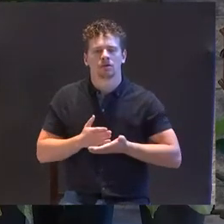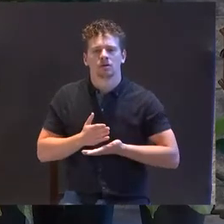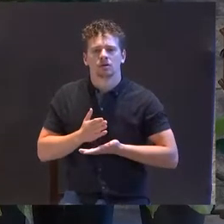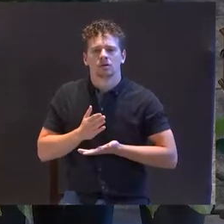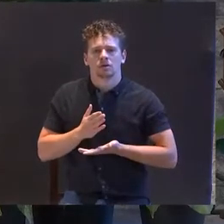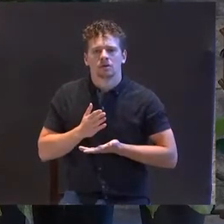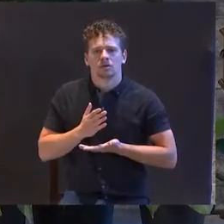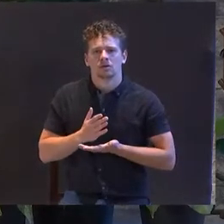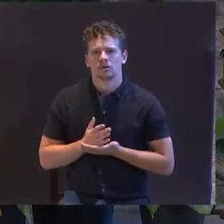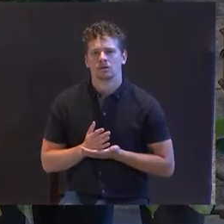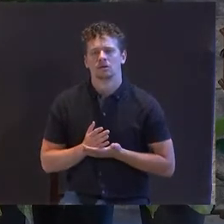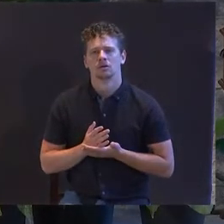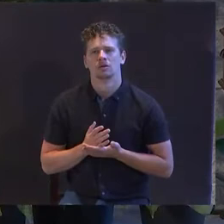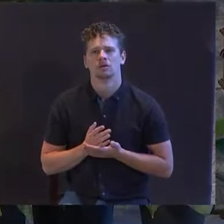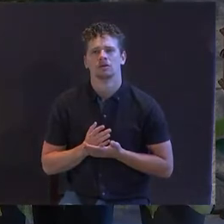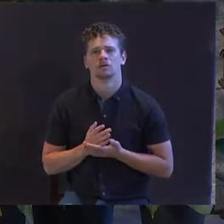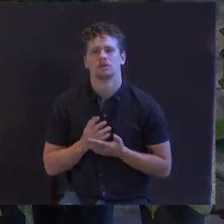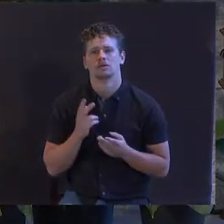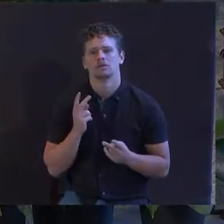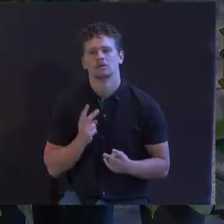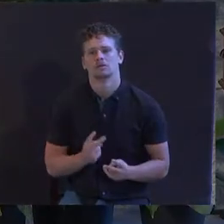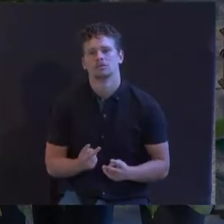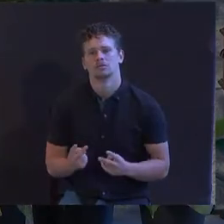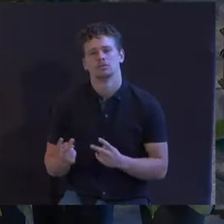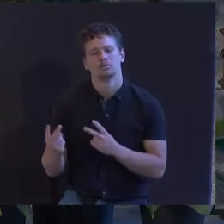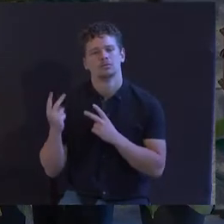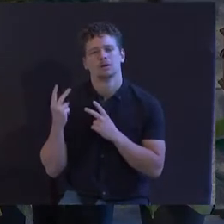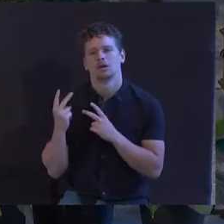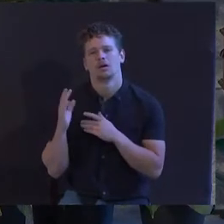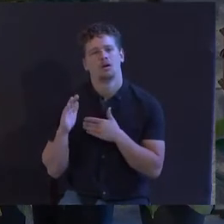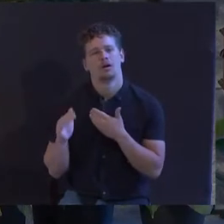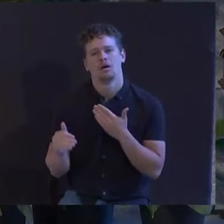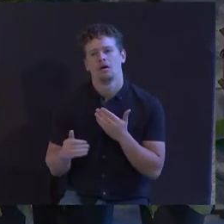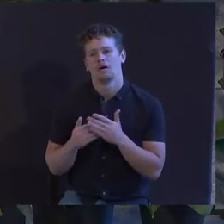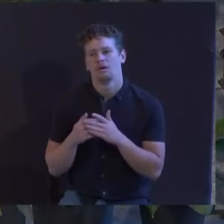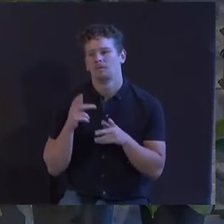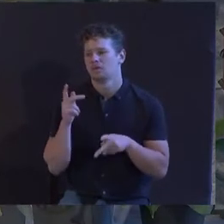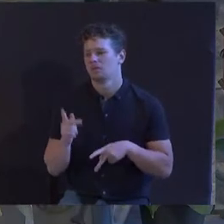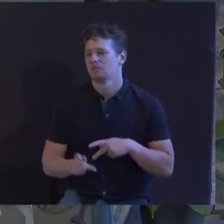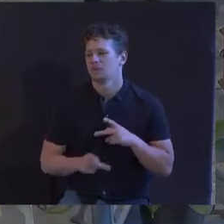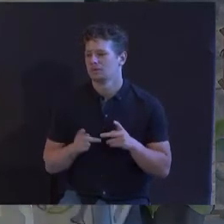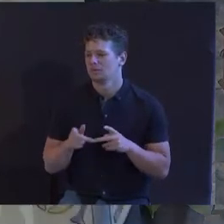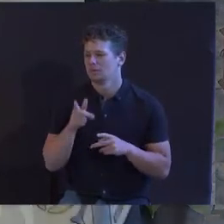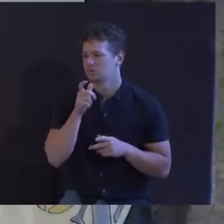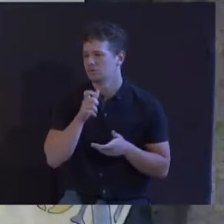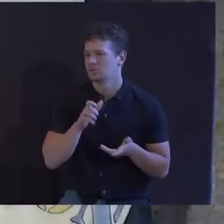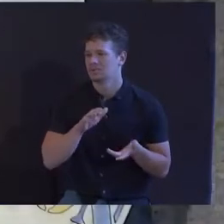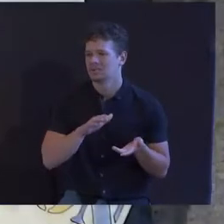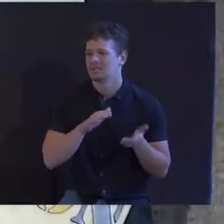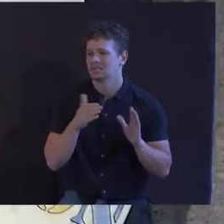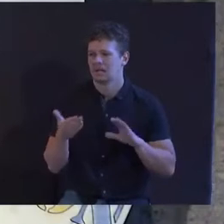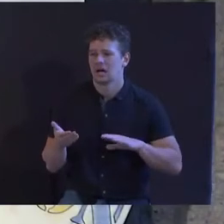We remember all of those that lost their lives that were affected by 9/11.